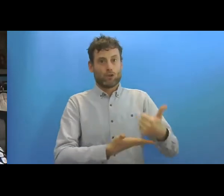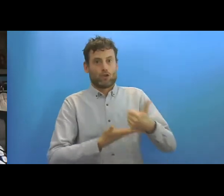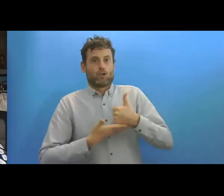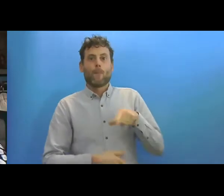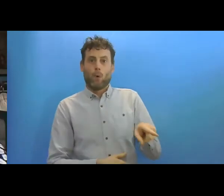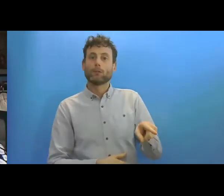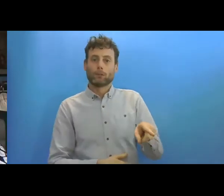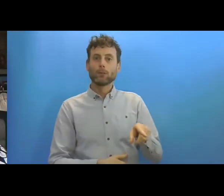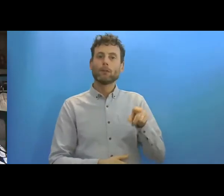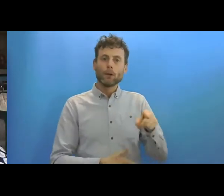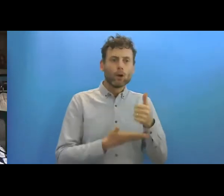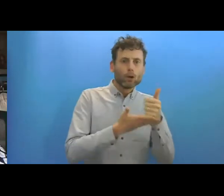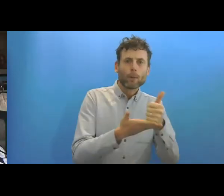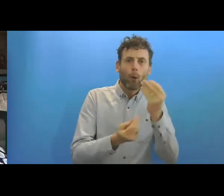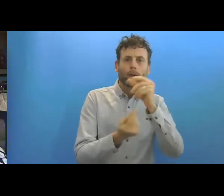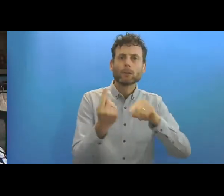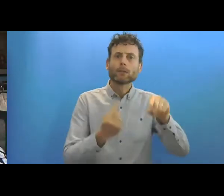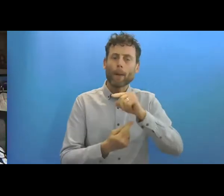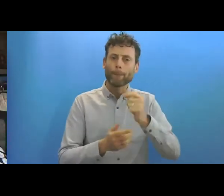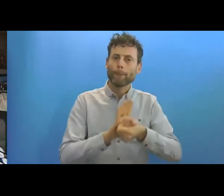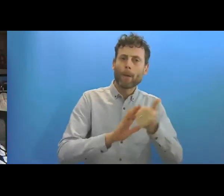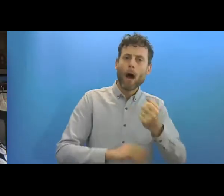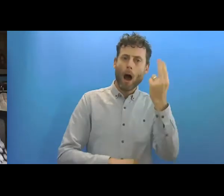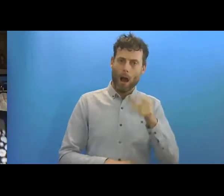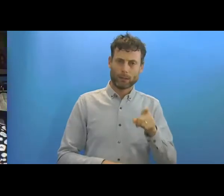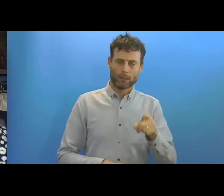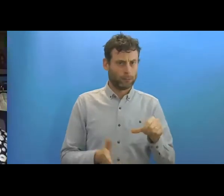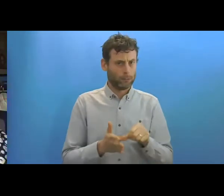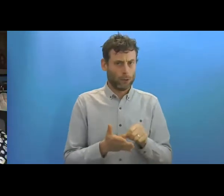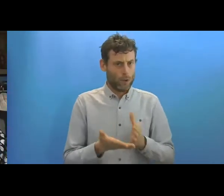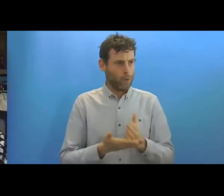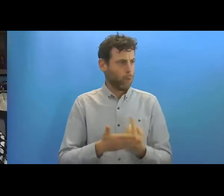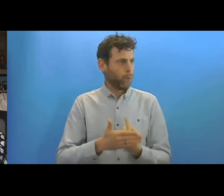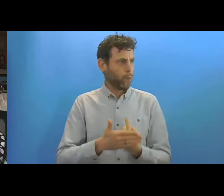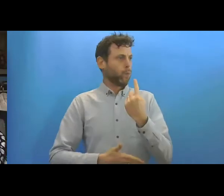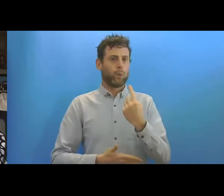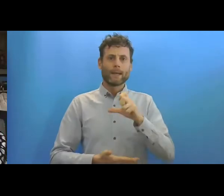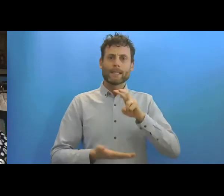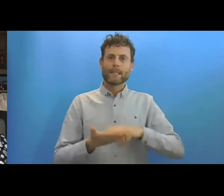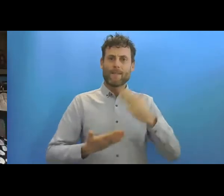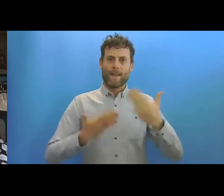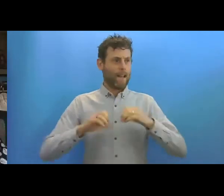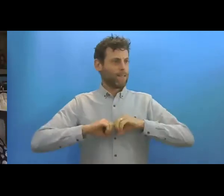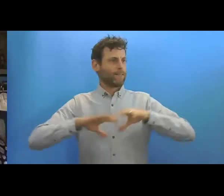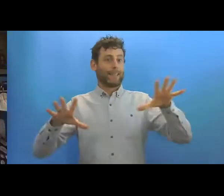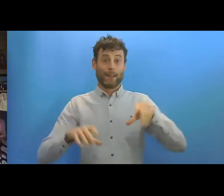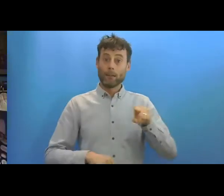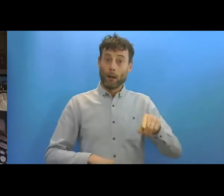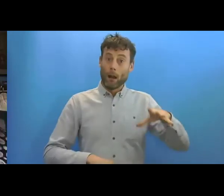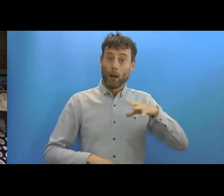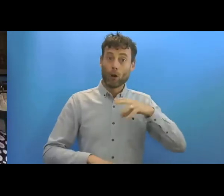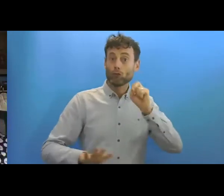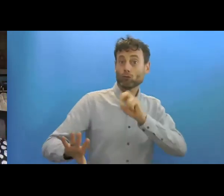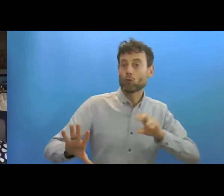artists who were most impacted by COVID-19 in terms of who had work that was ready to tour and then all those